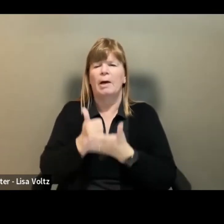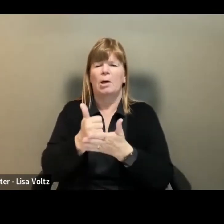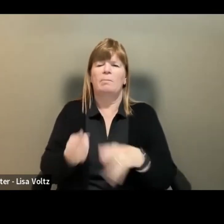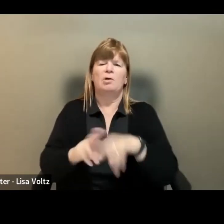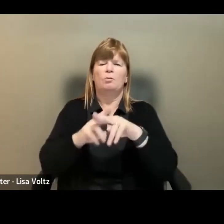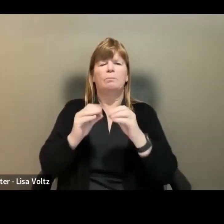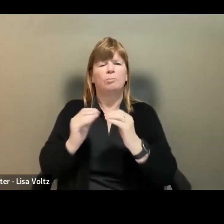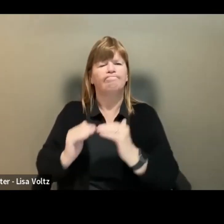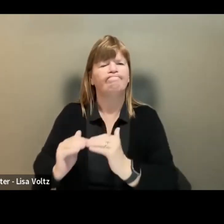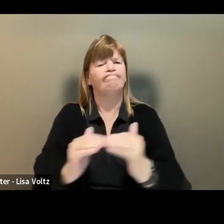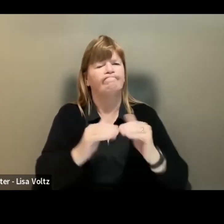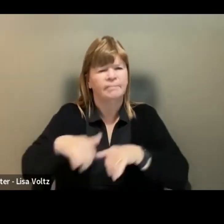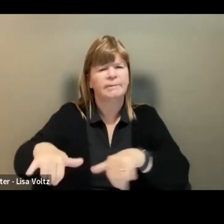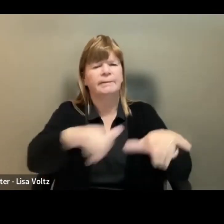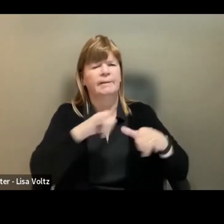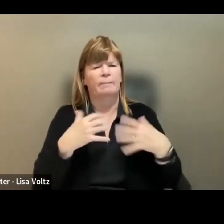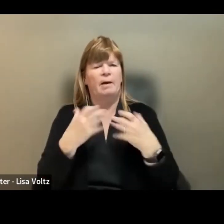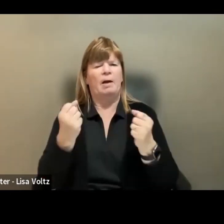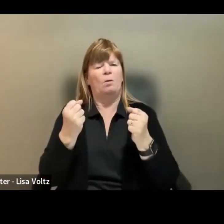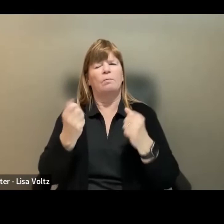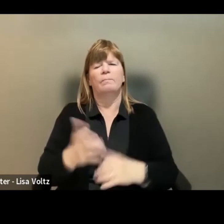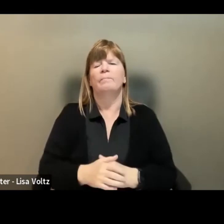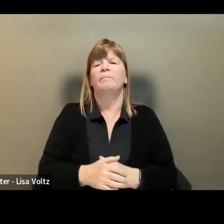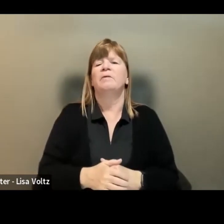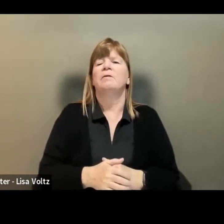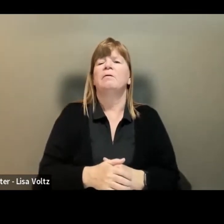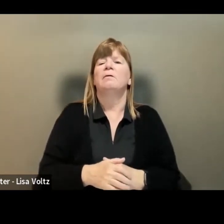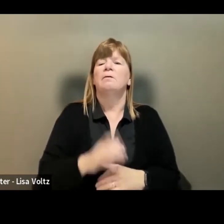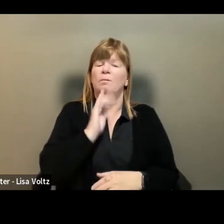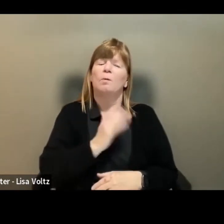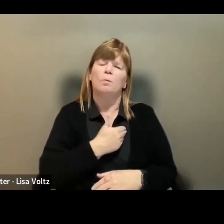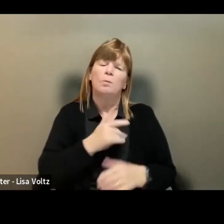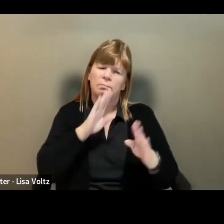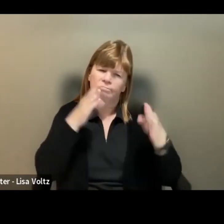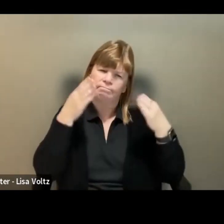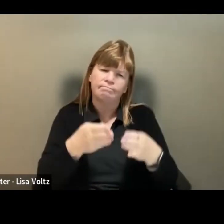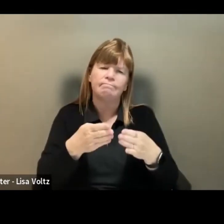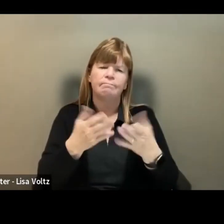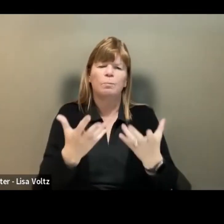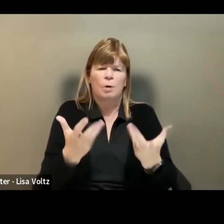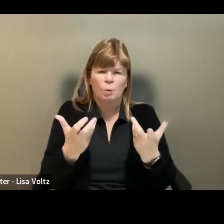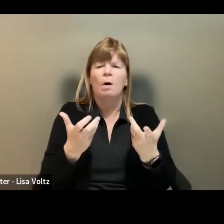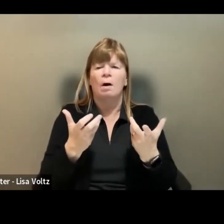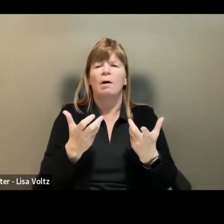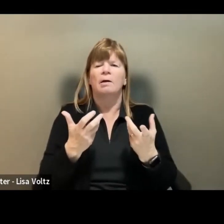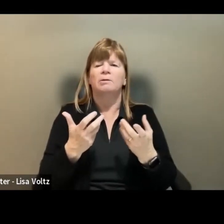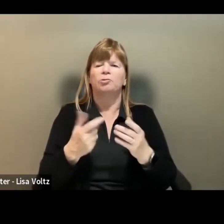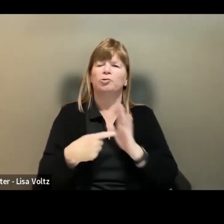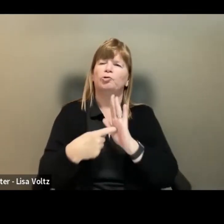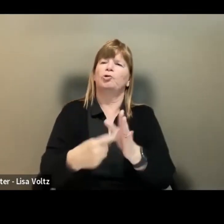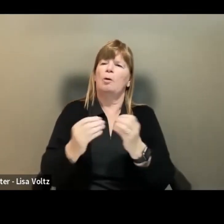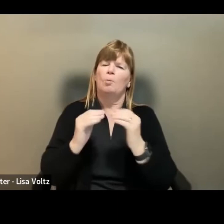equity. The TBI team and the larger CDC are committed to producing more equitable